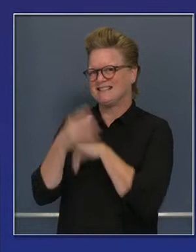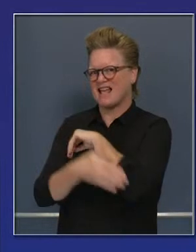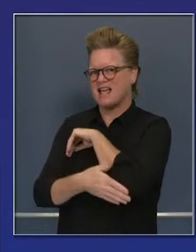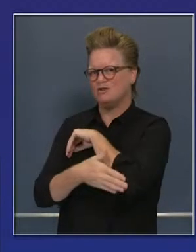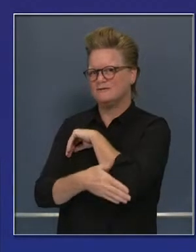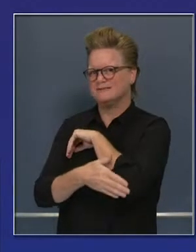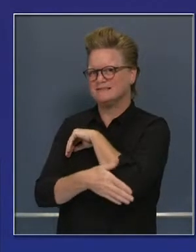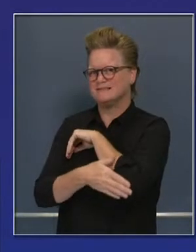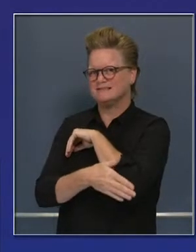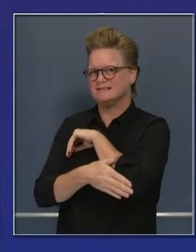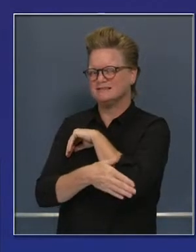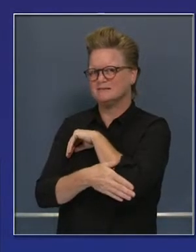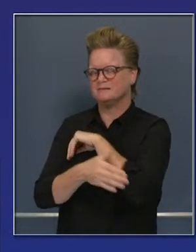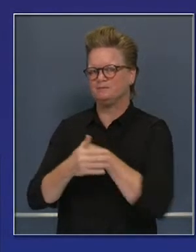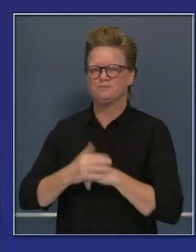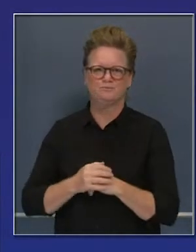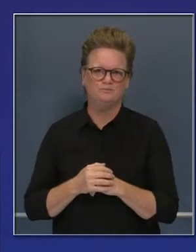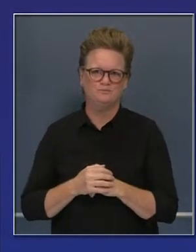COVID